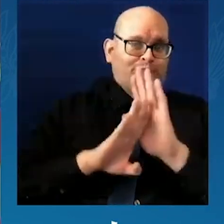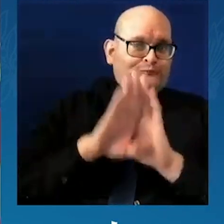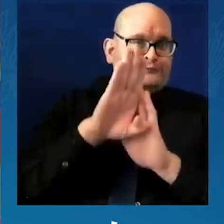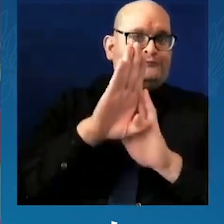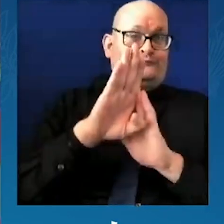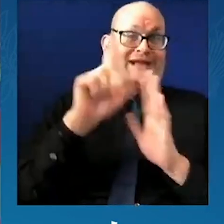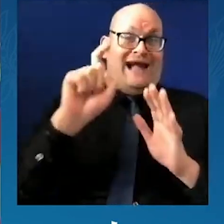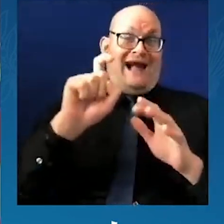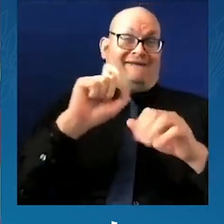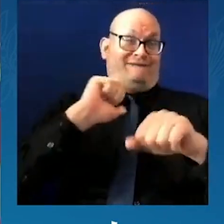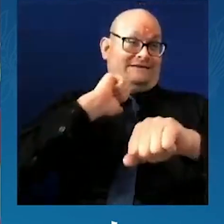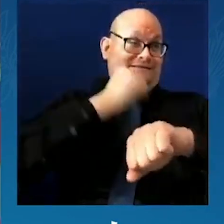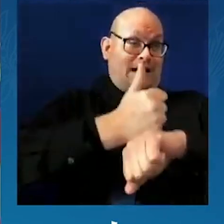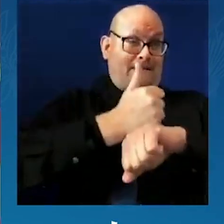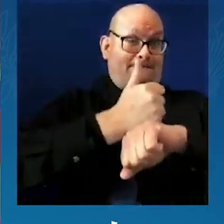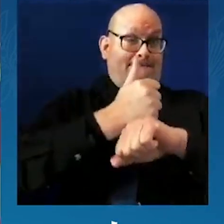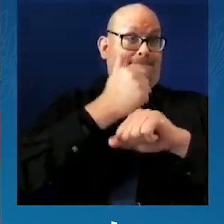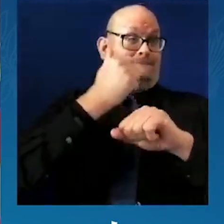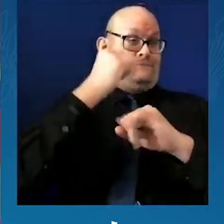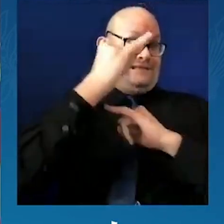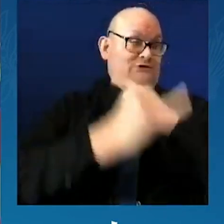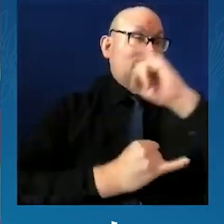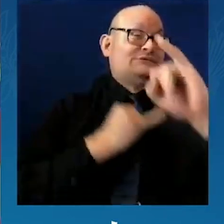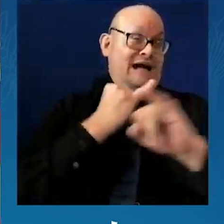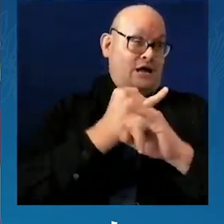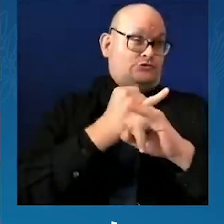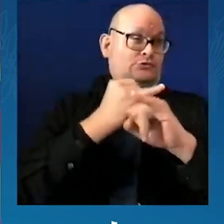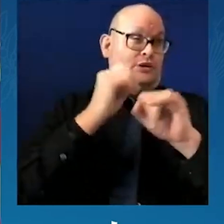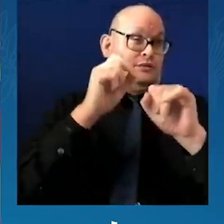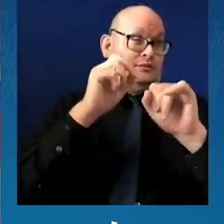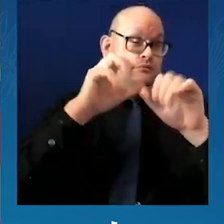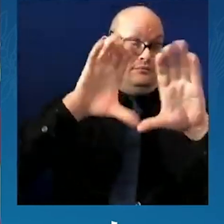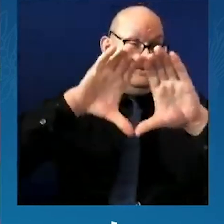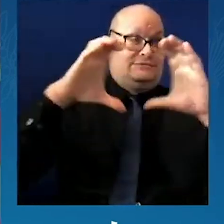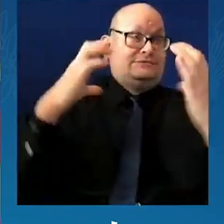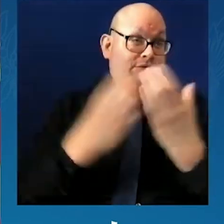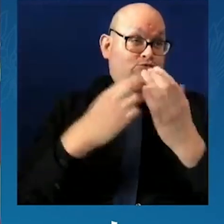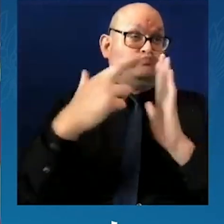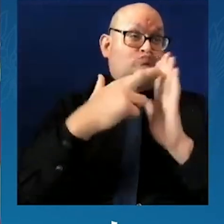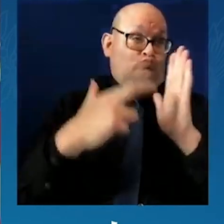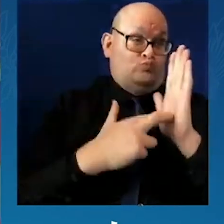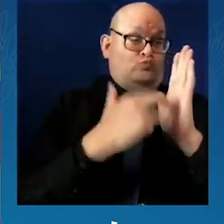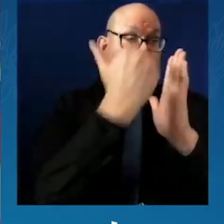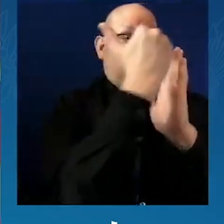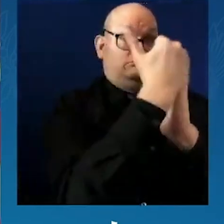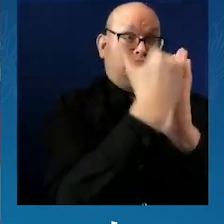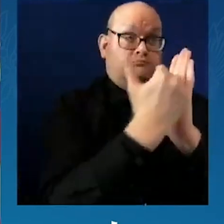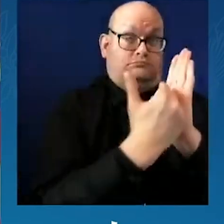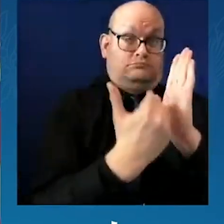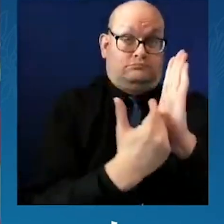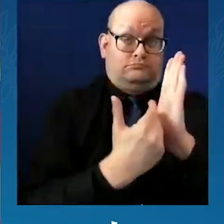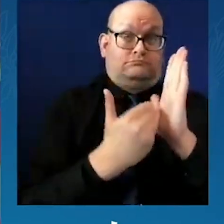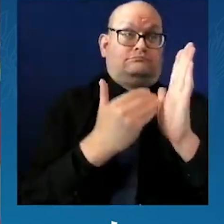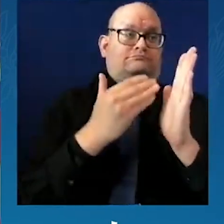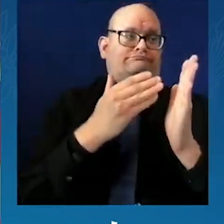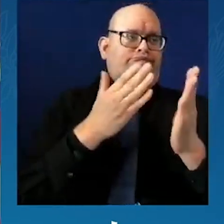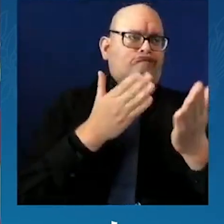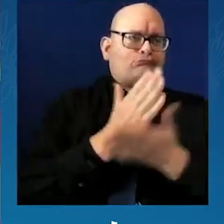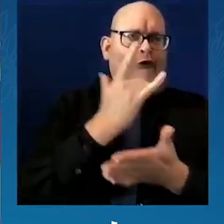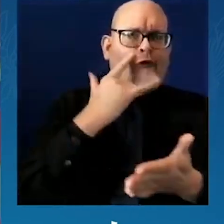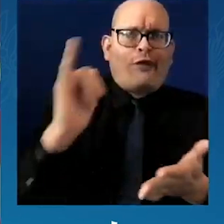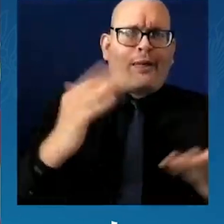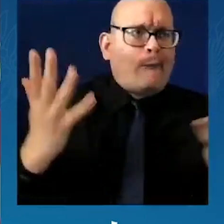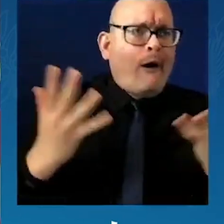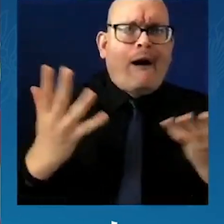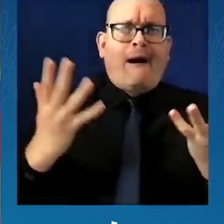rules and norms to reaffirm the rights of and demand responsibility